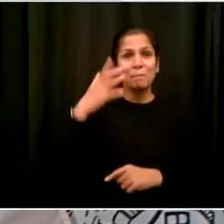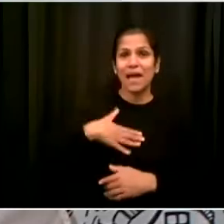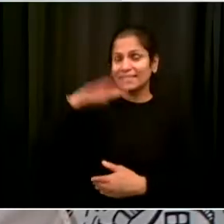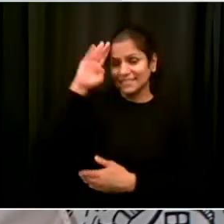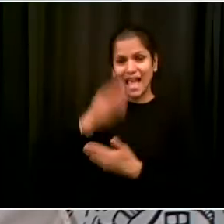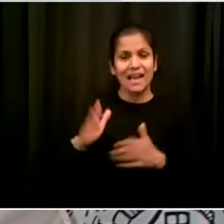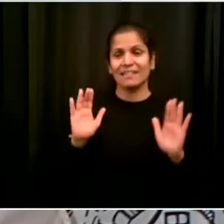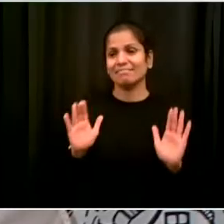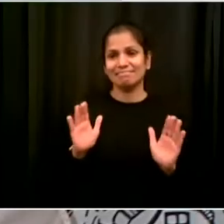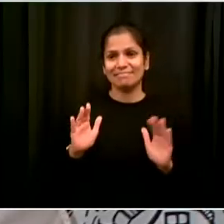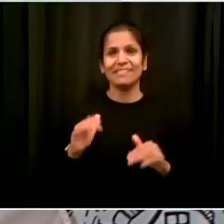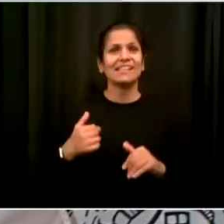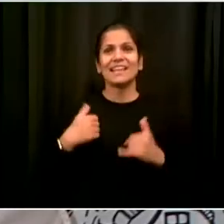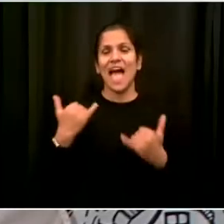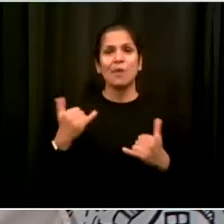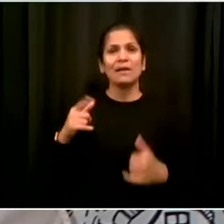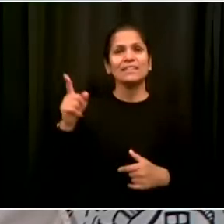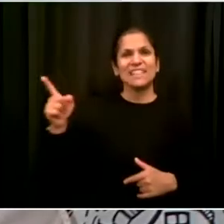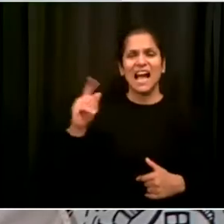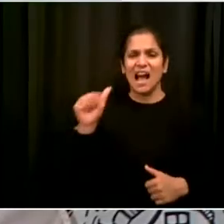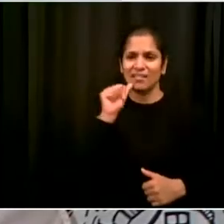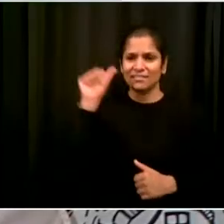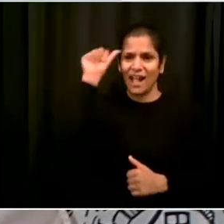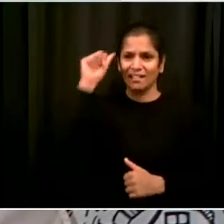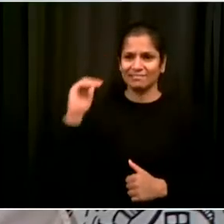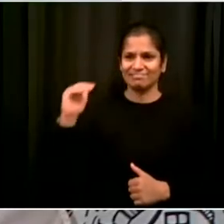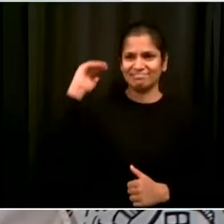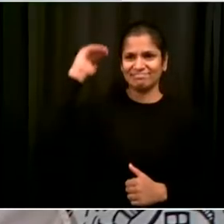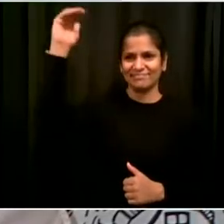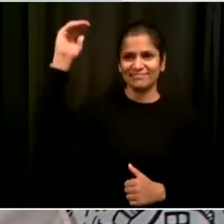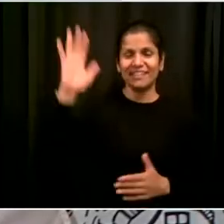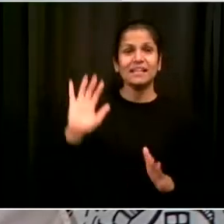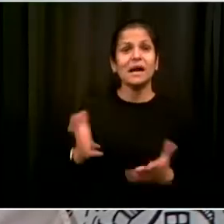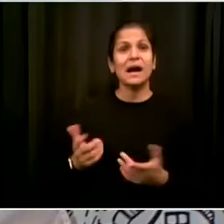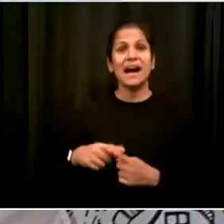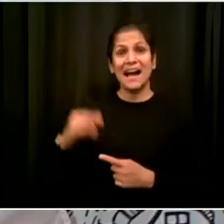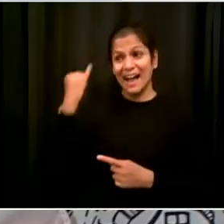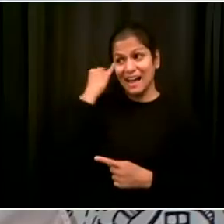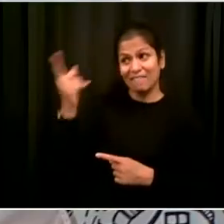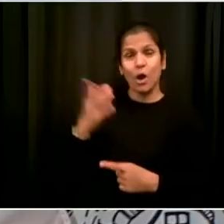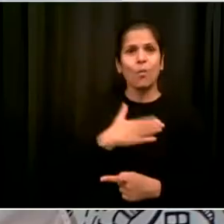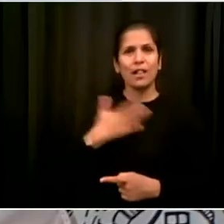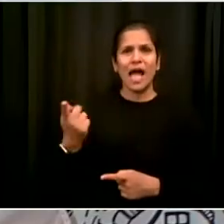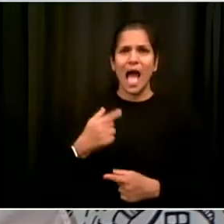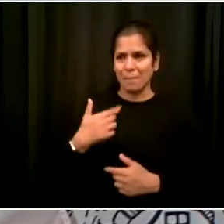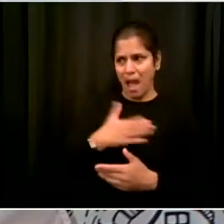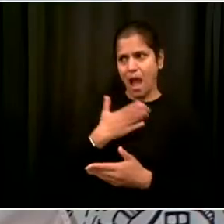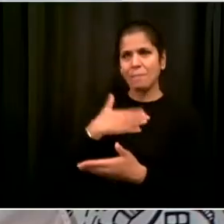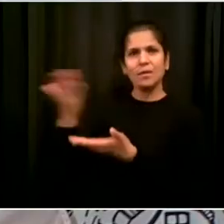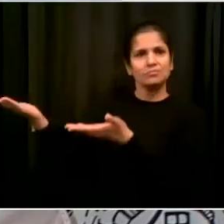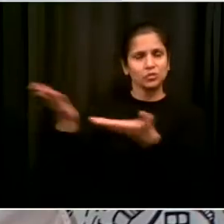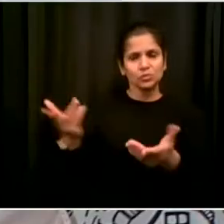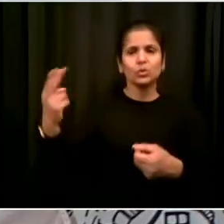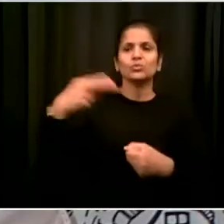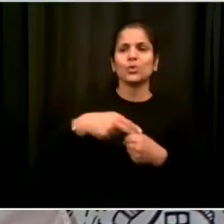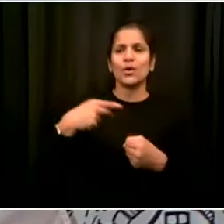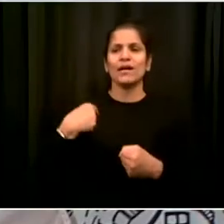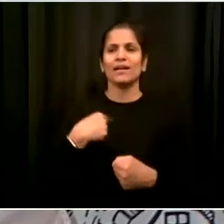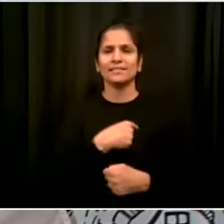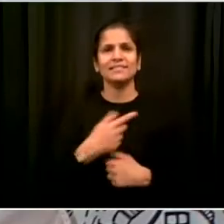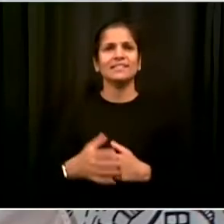am certain Shirlane will be involved. She believes fundamentally it's important to go out and educate communities and lead by